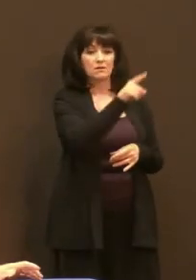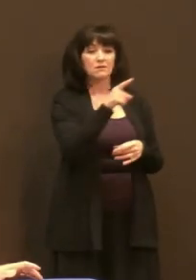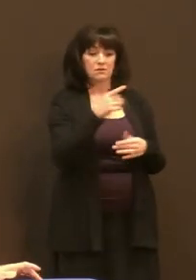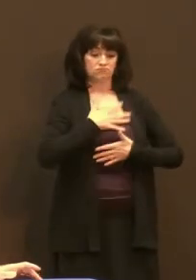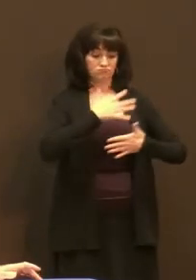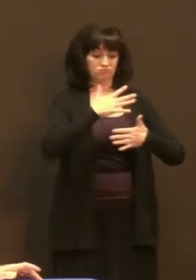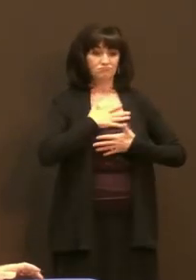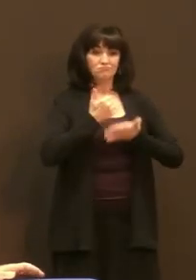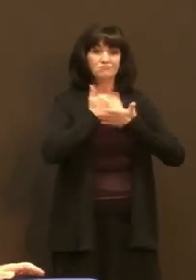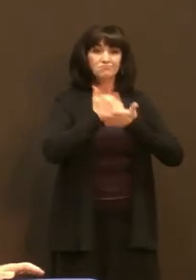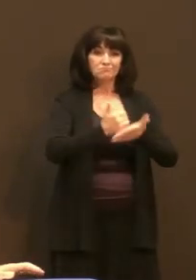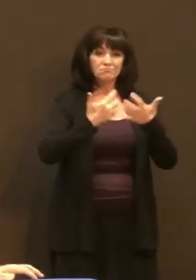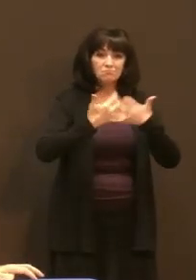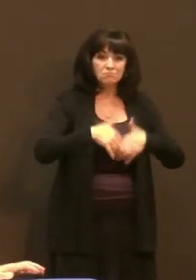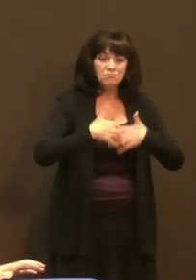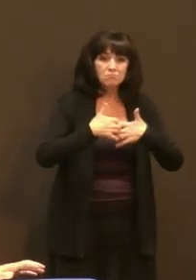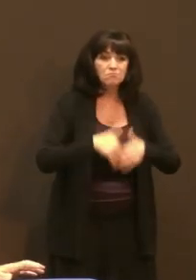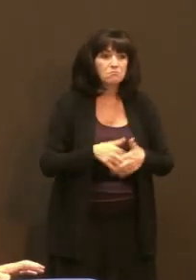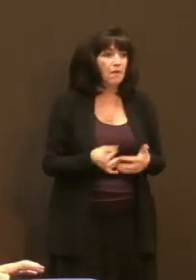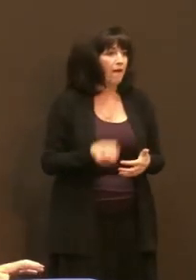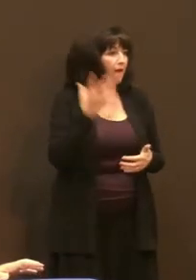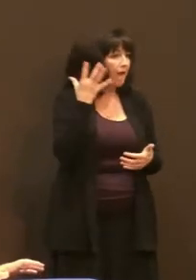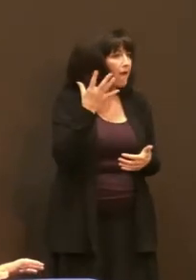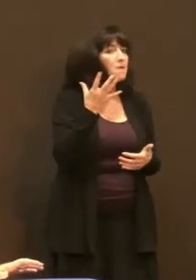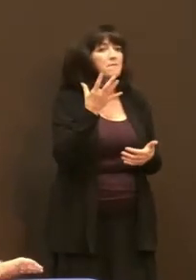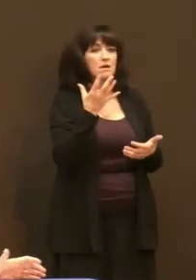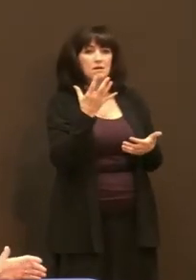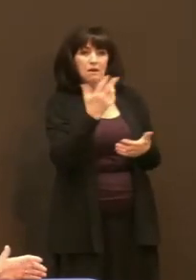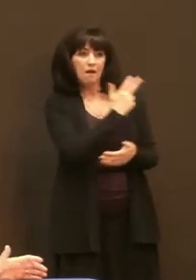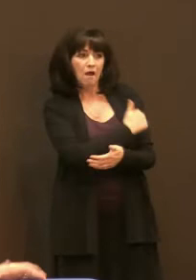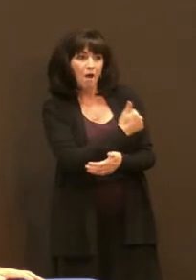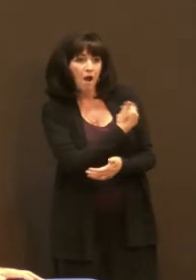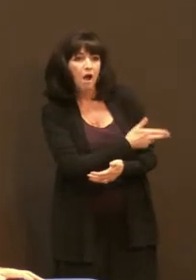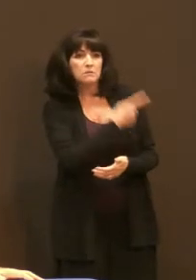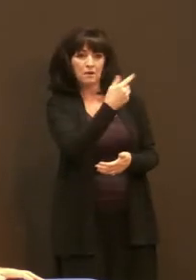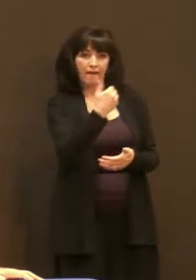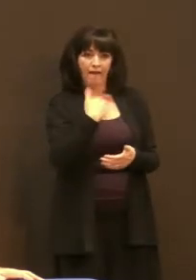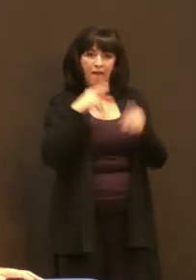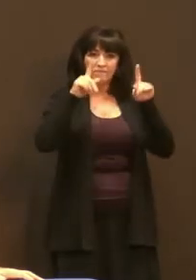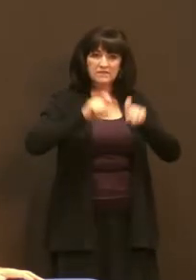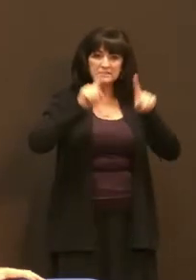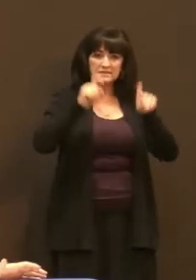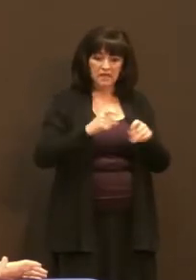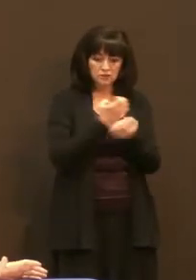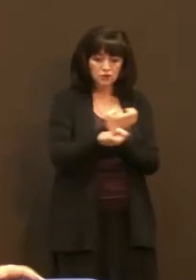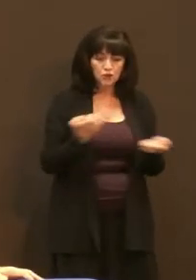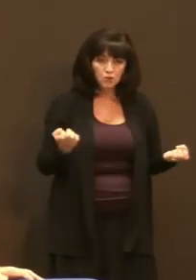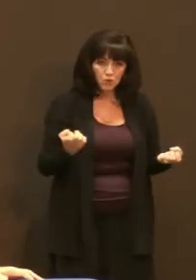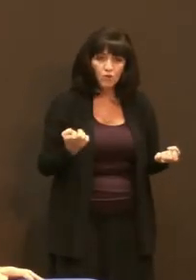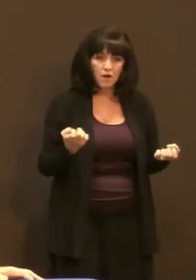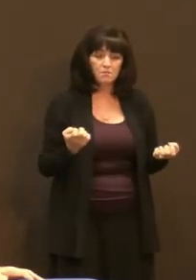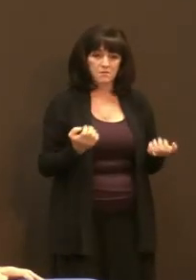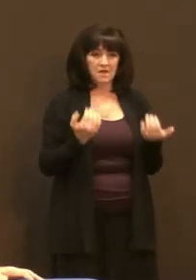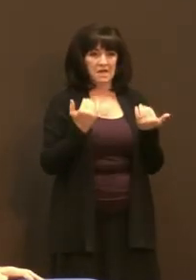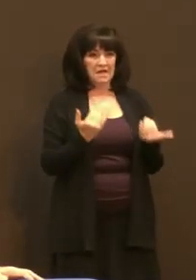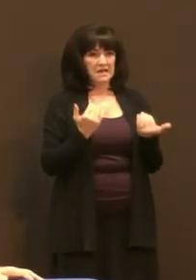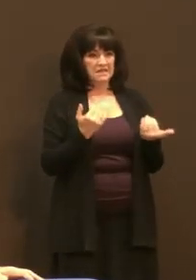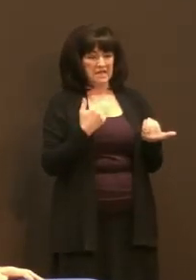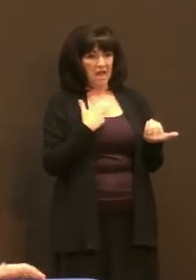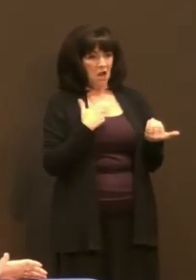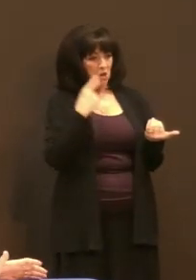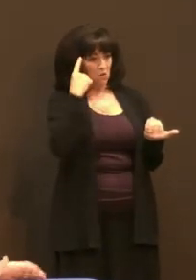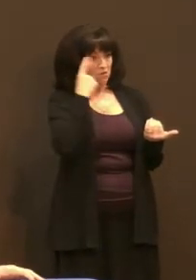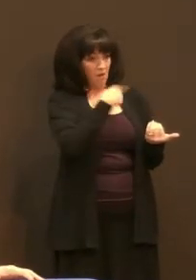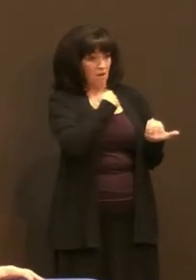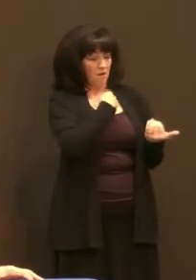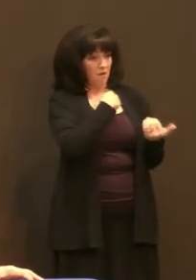earlier this week, it sounded like the hospitals were in pretty good shape for testing equipment. with, at the current burn rate, about 2 weeks of